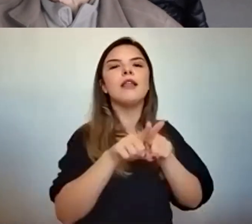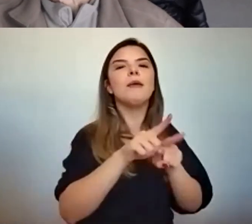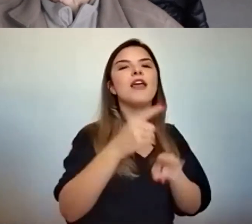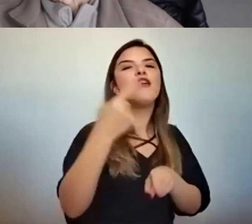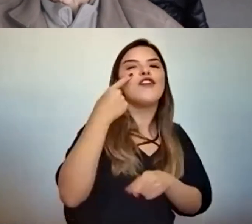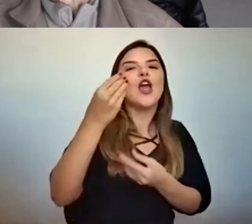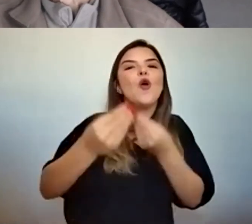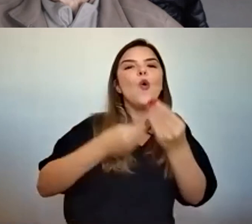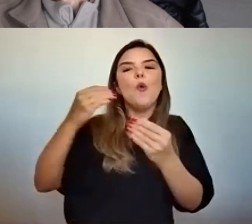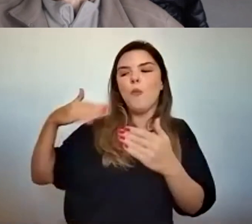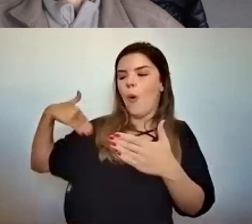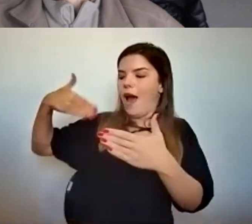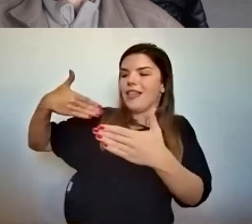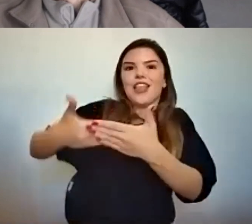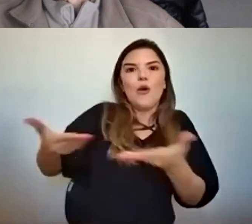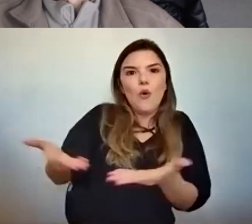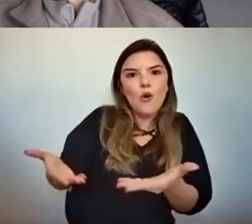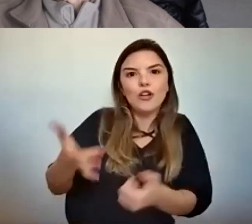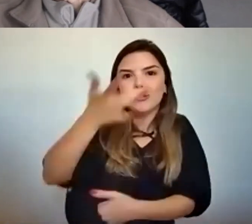such effects, the